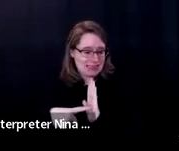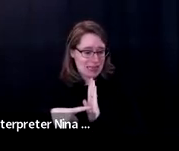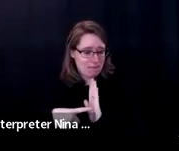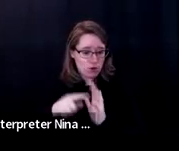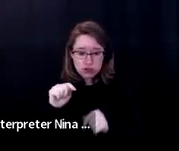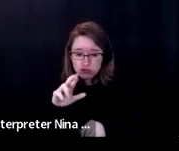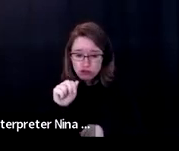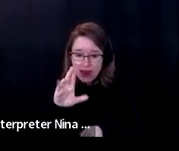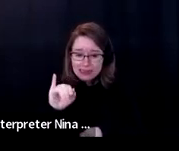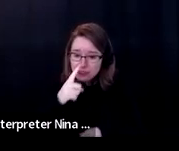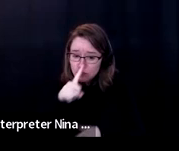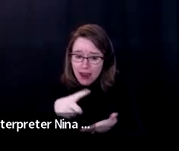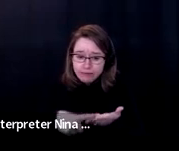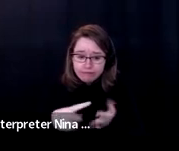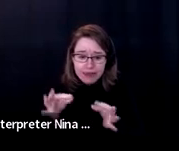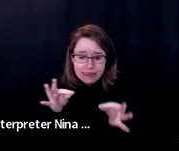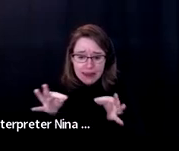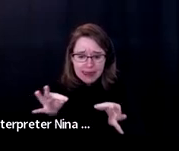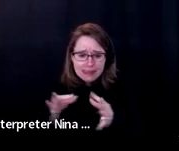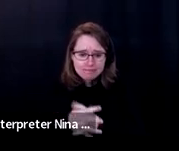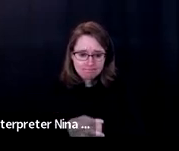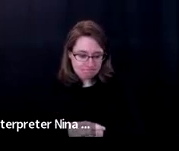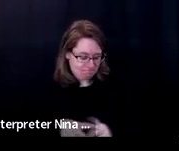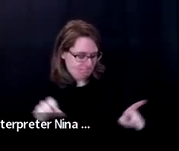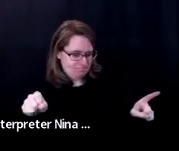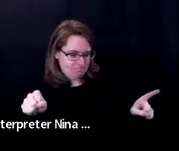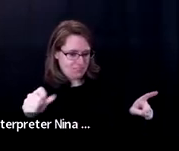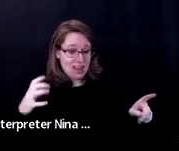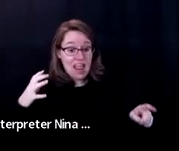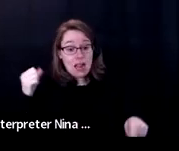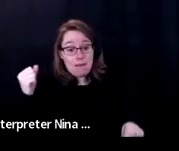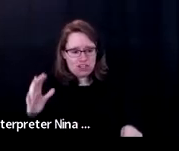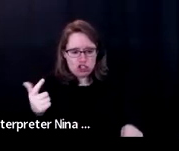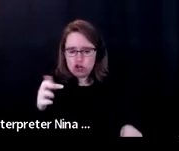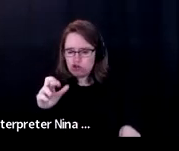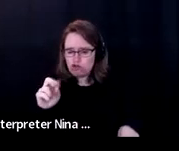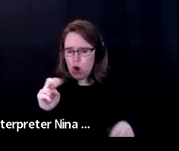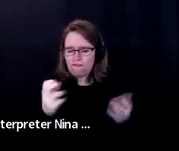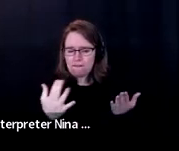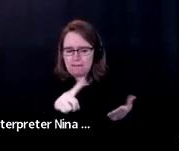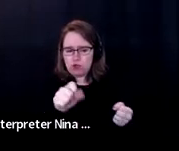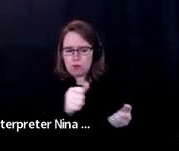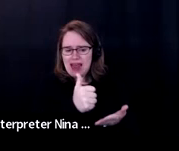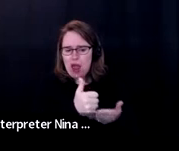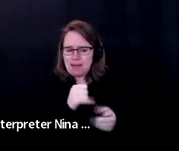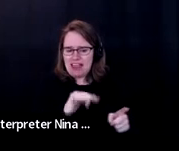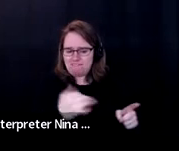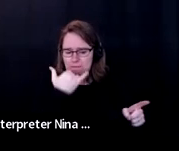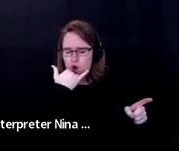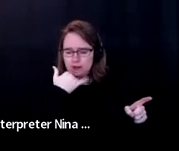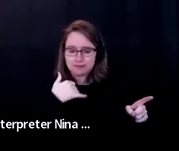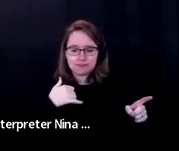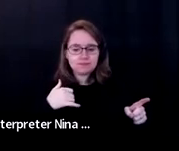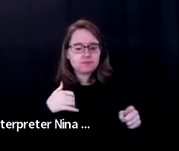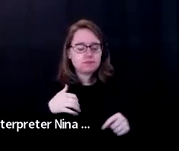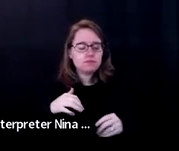that example? I will. And Commissioner Grove, you might have to help me if I get this wrong, but I was just saying that we had a